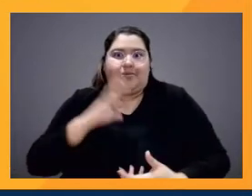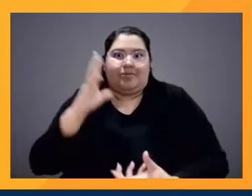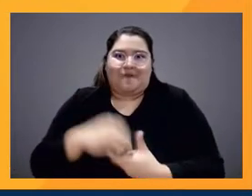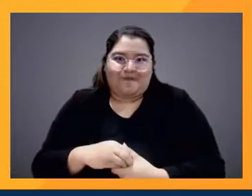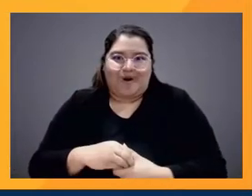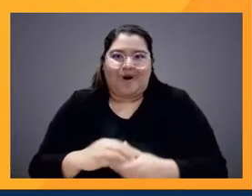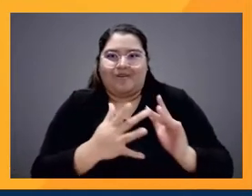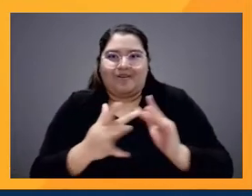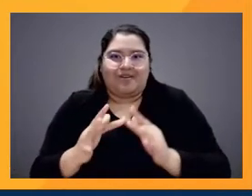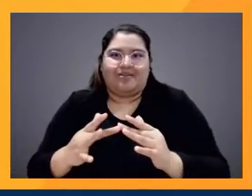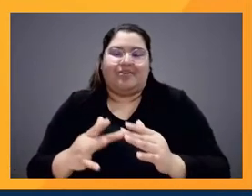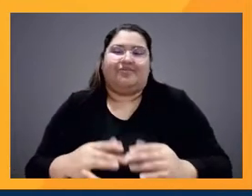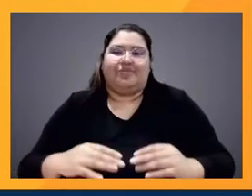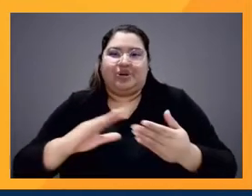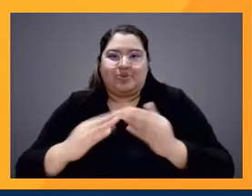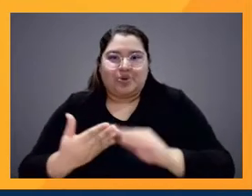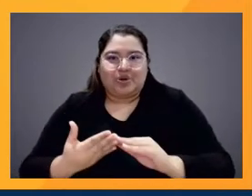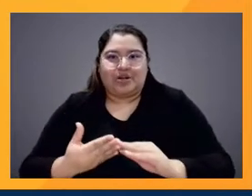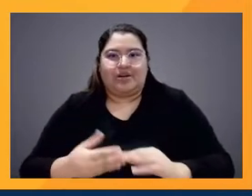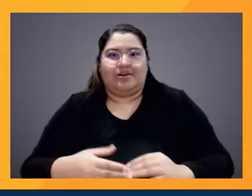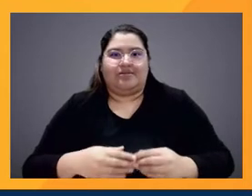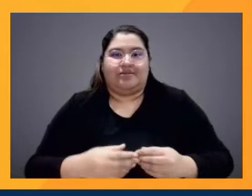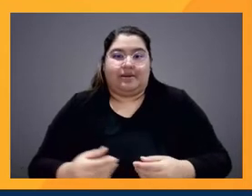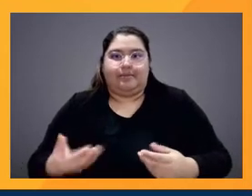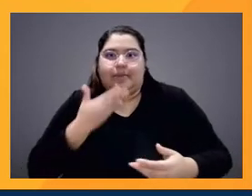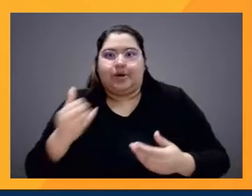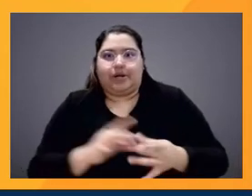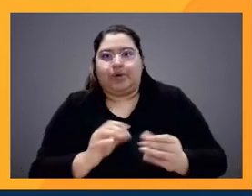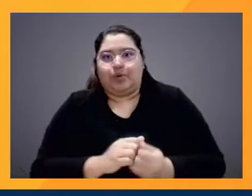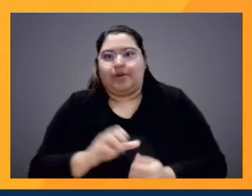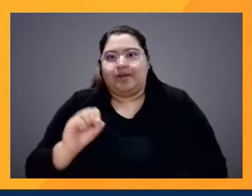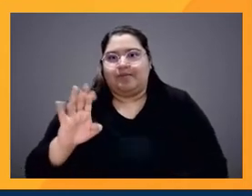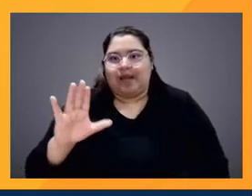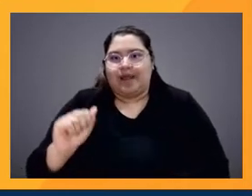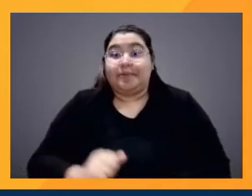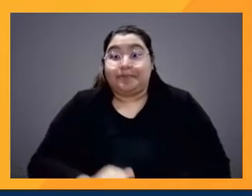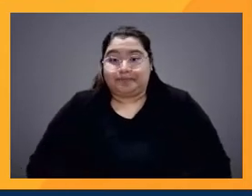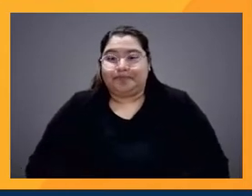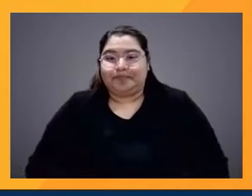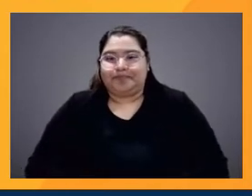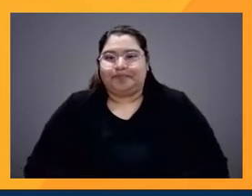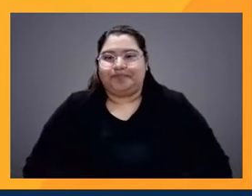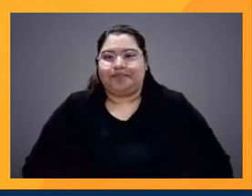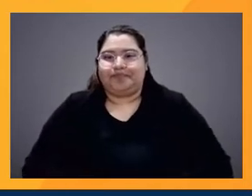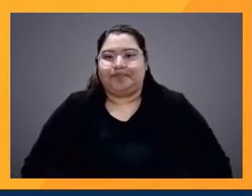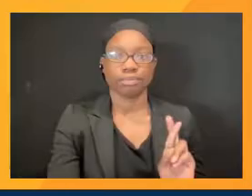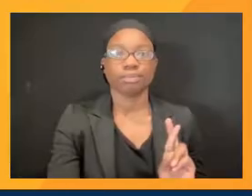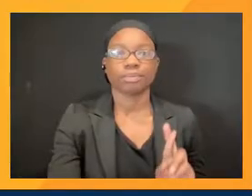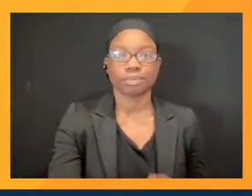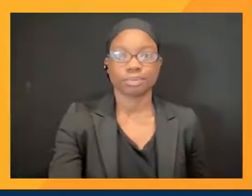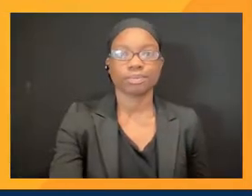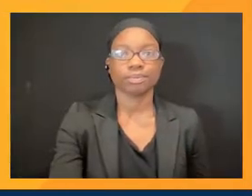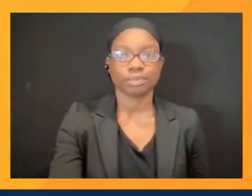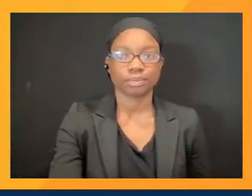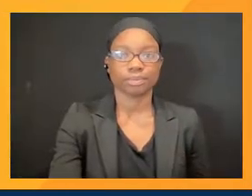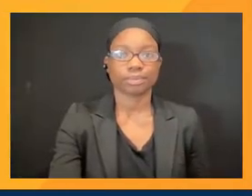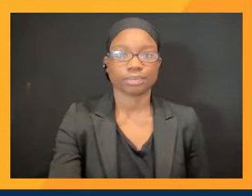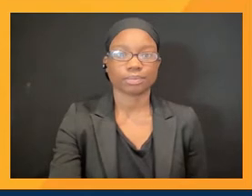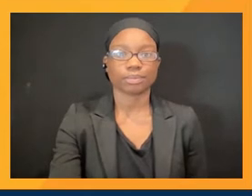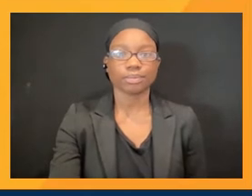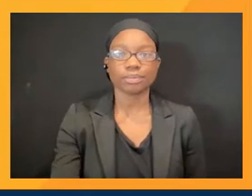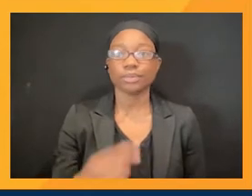relief during COVID, as well as facing some of those historic barriers and lack of access to capital that